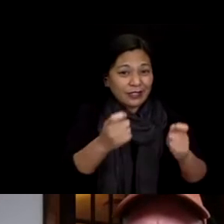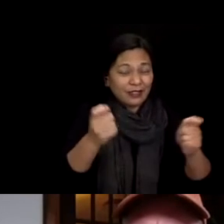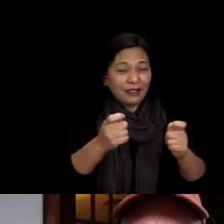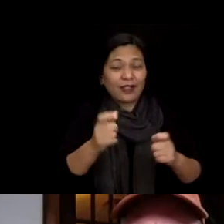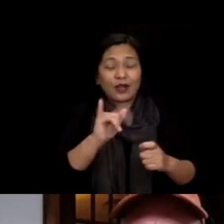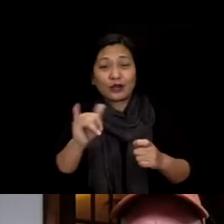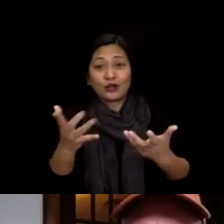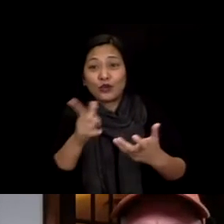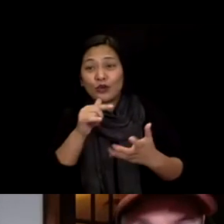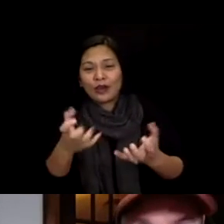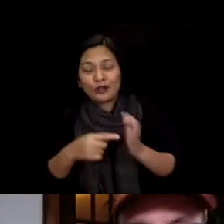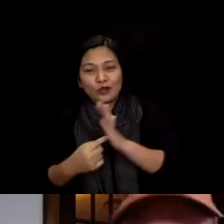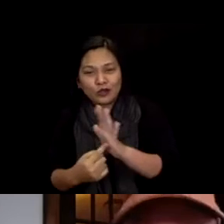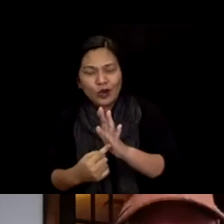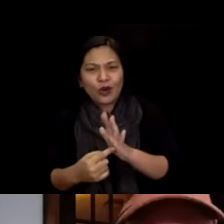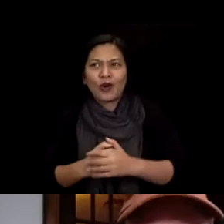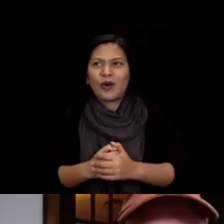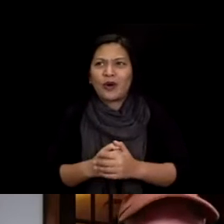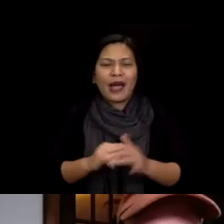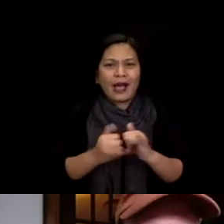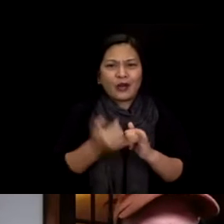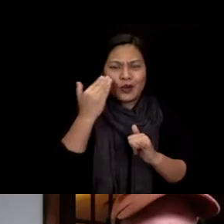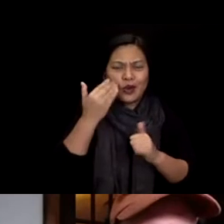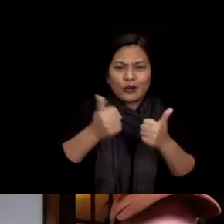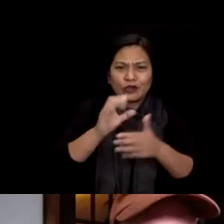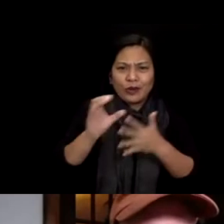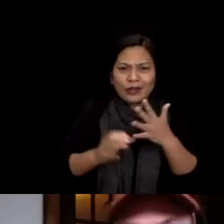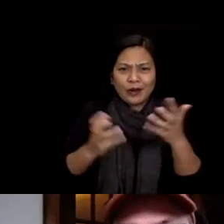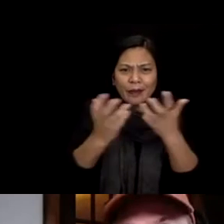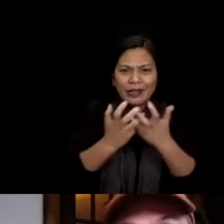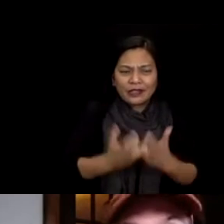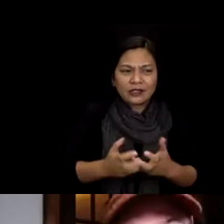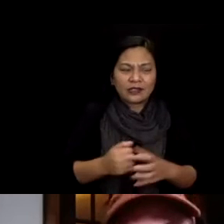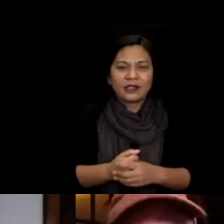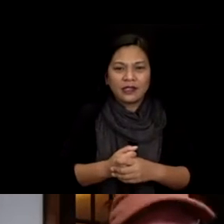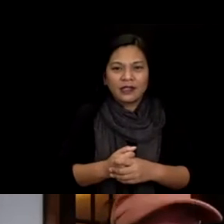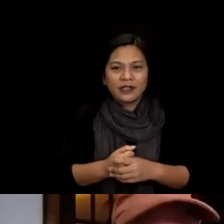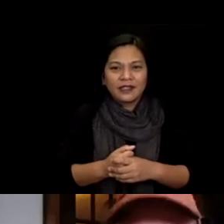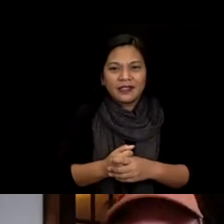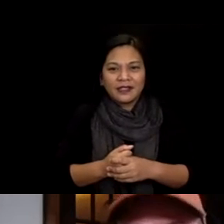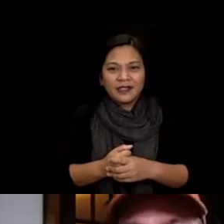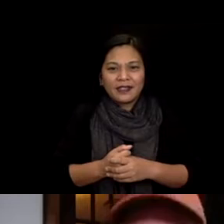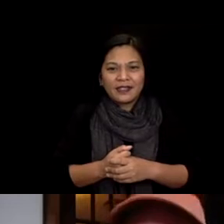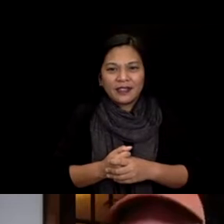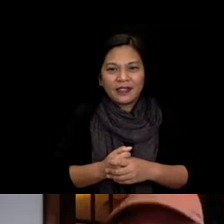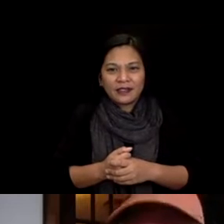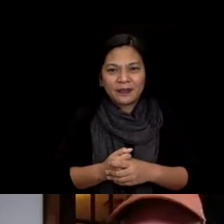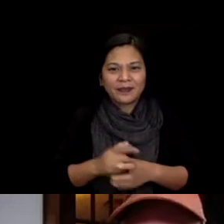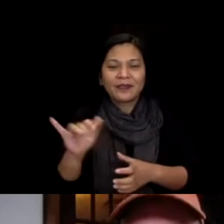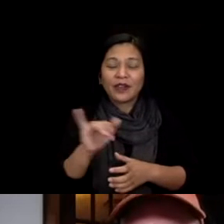in terms of what's eligible to be shown, and then of course the pressure. I'm almost done. The pressure